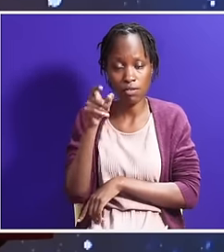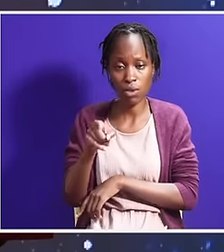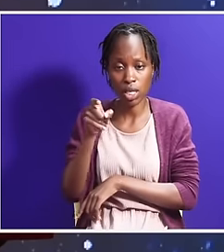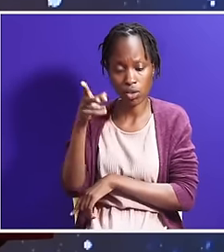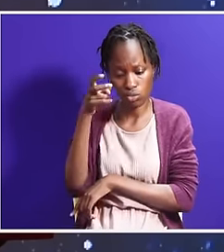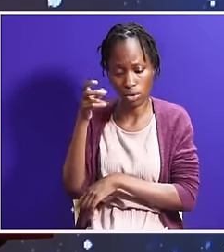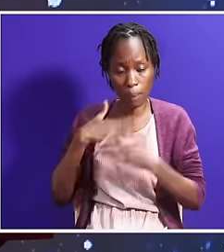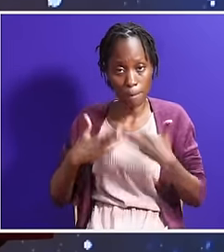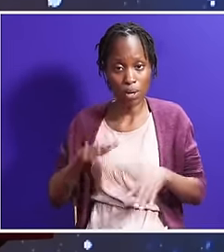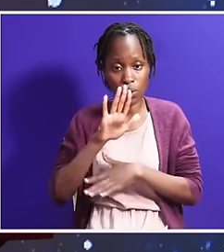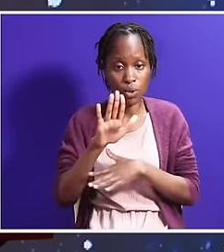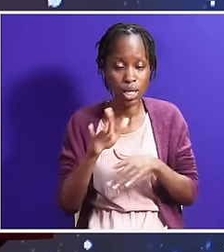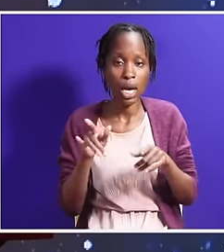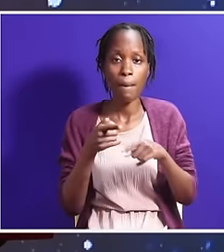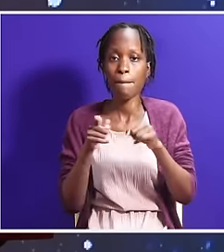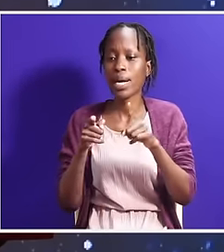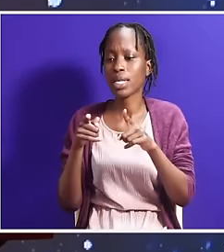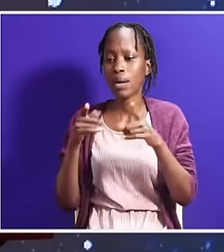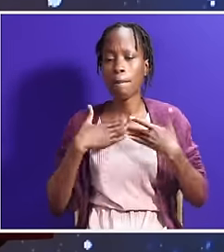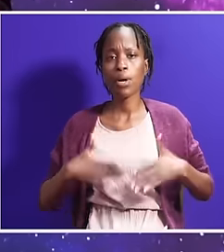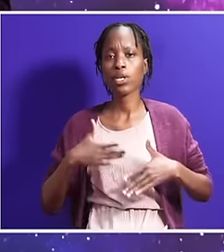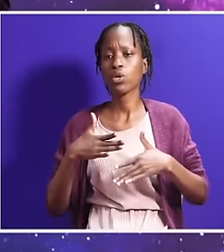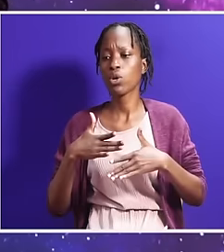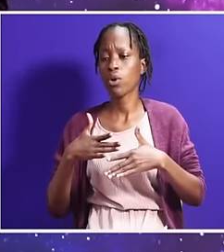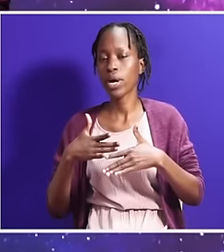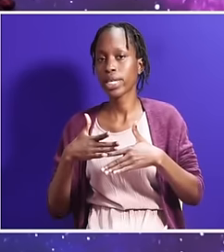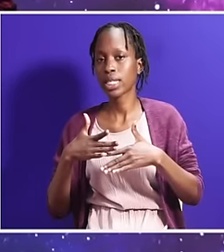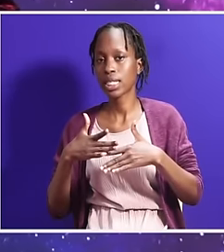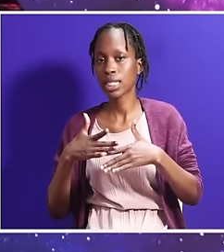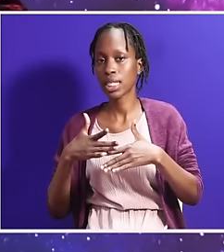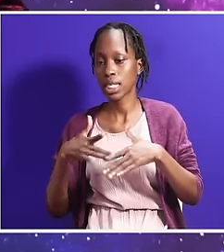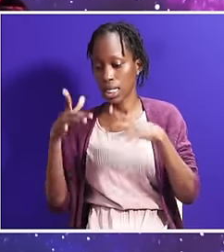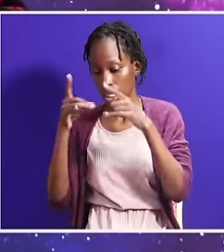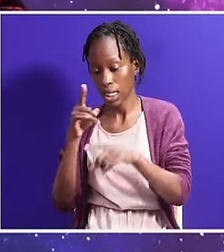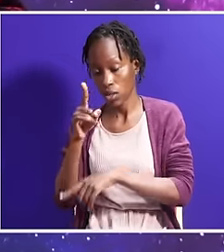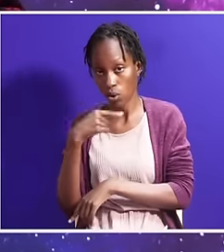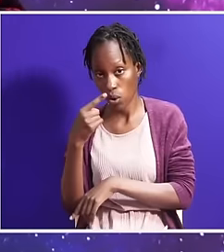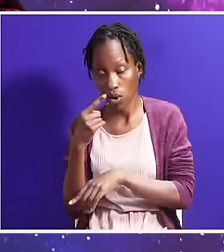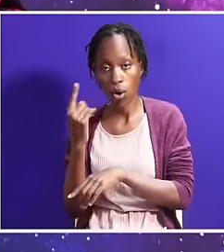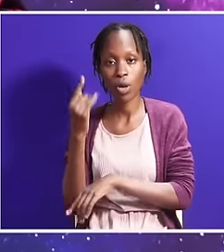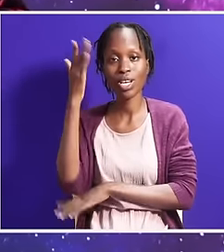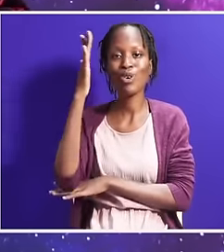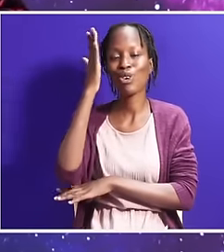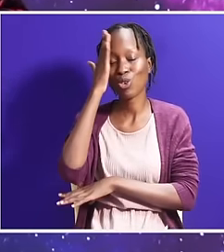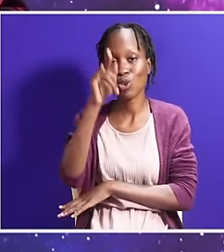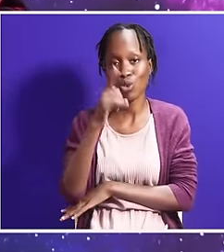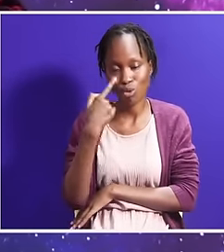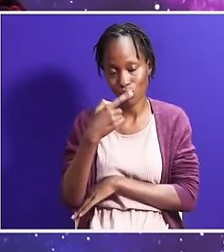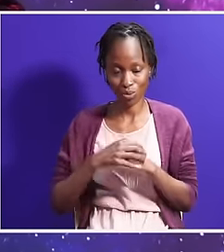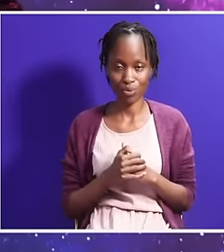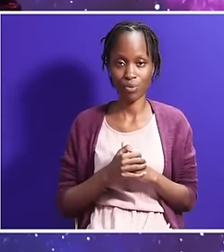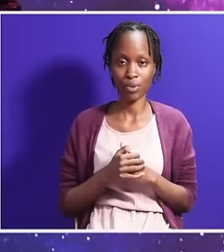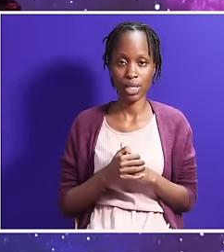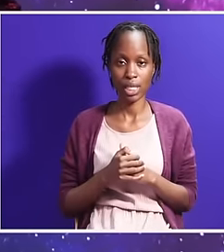but it doesn't determine my identity or my calling or my destiny. Only God does that. And